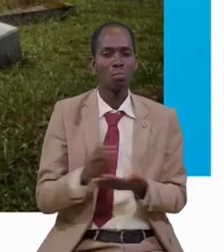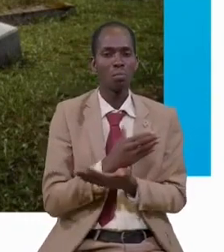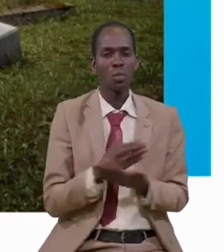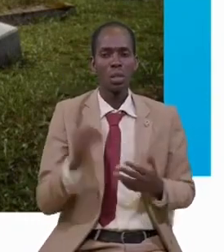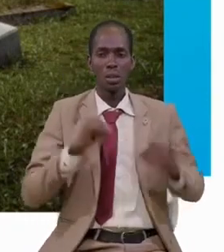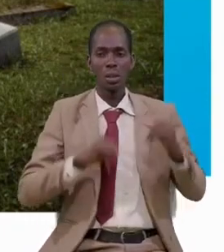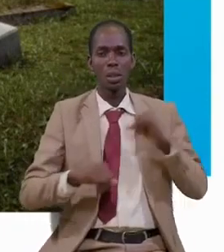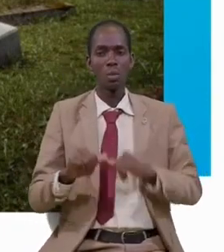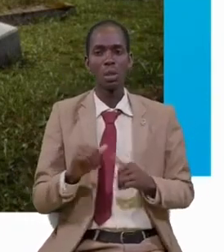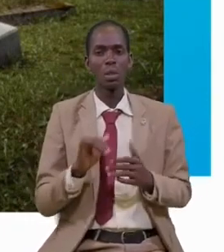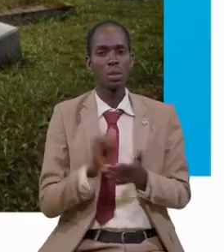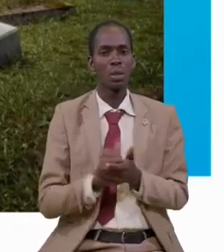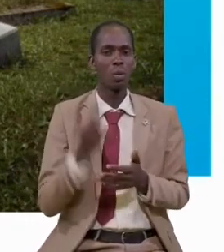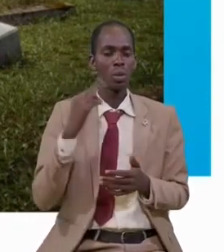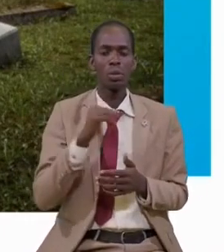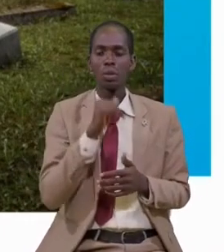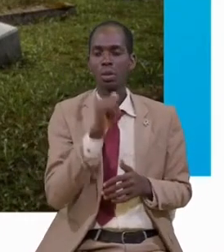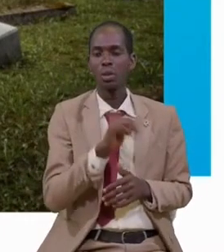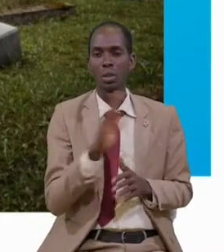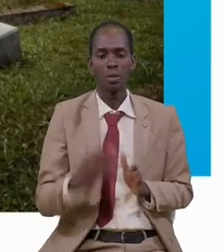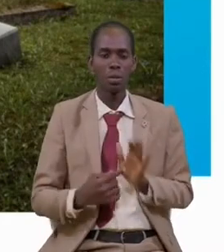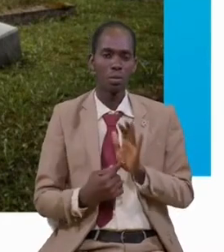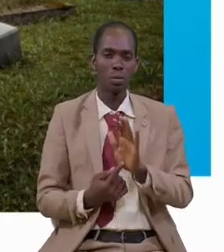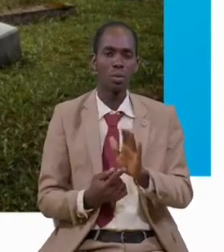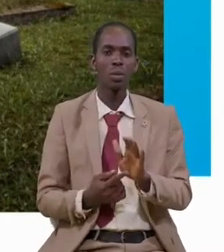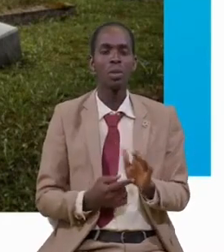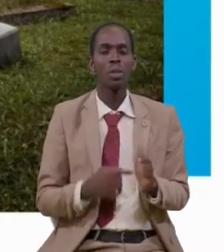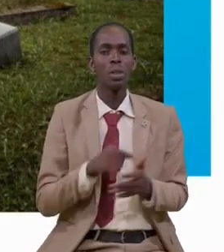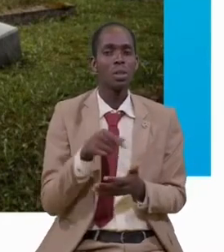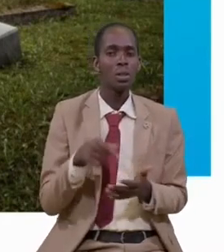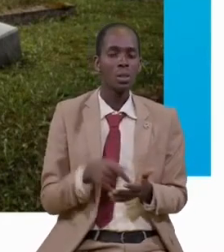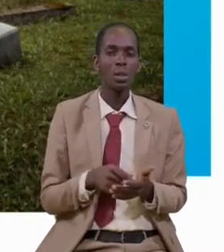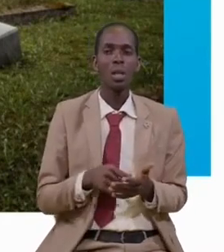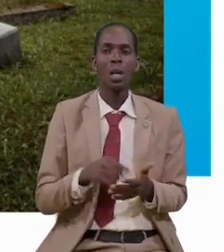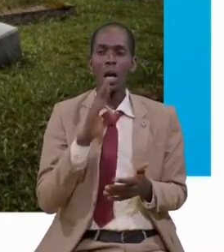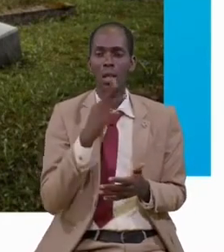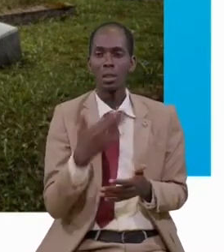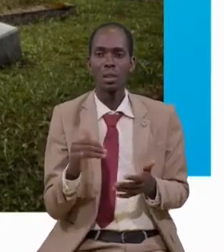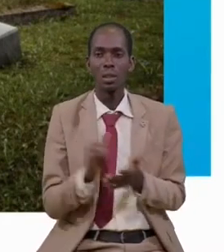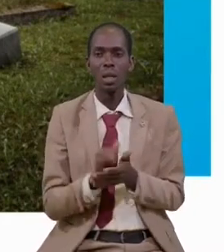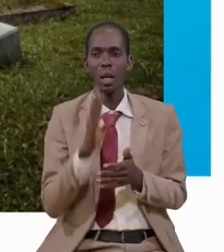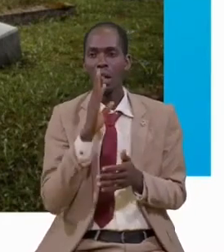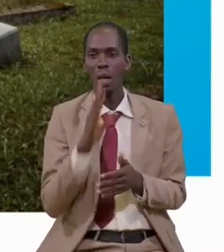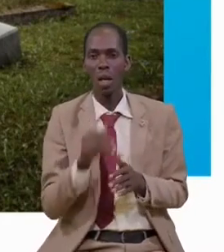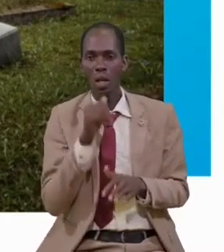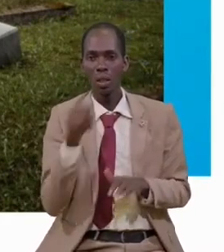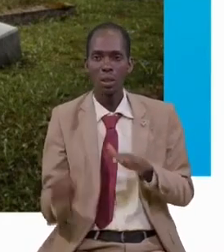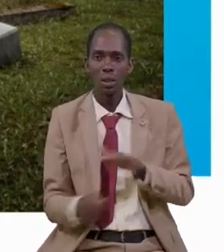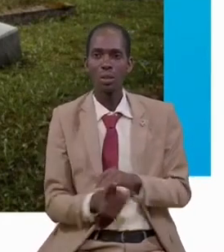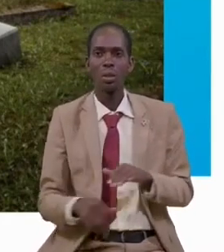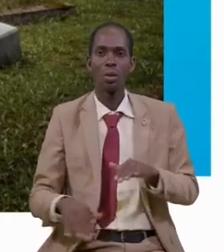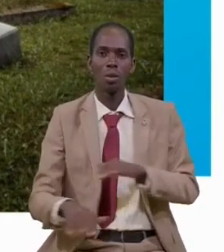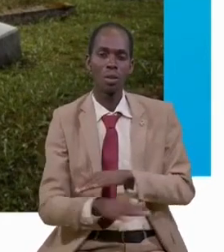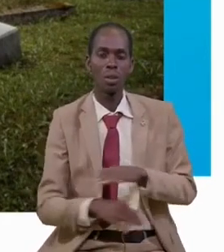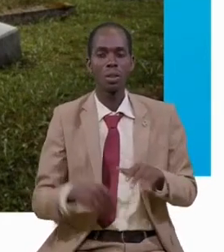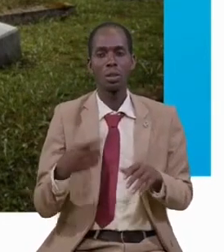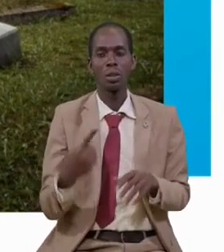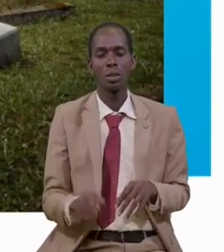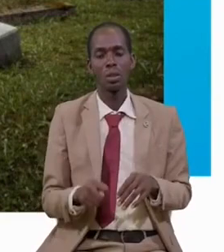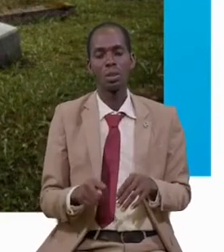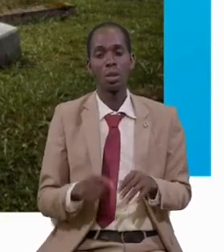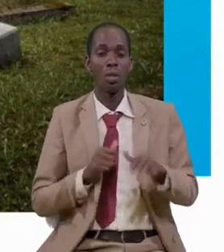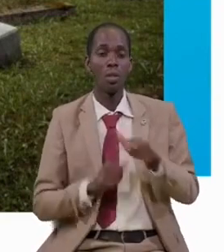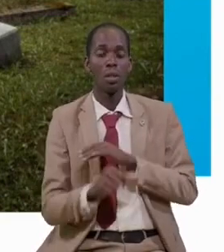that were never acted. These are things that are locked inside the head and the human being body. Inside our body, we have a